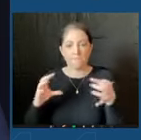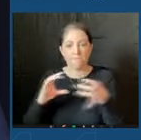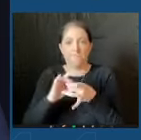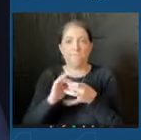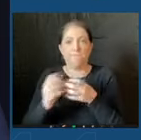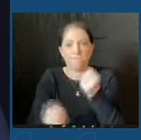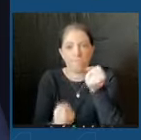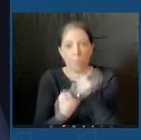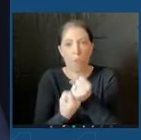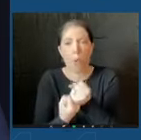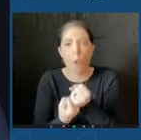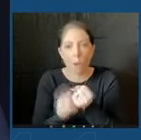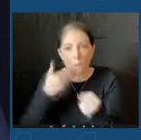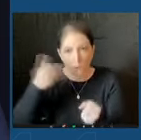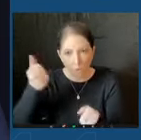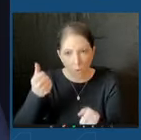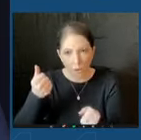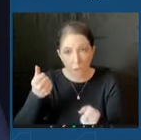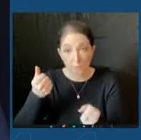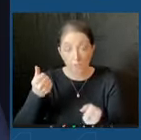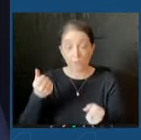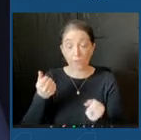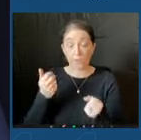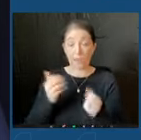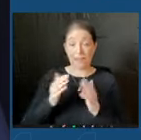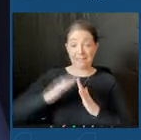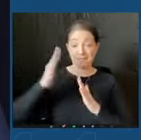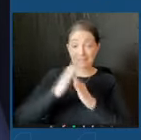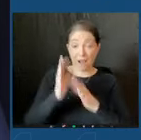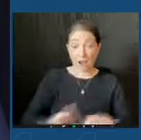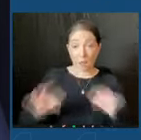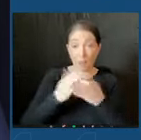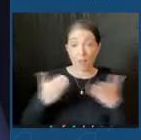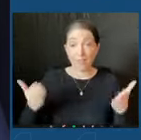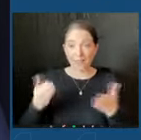thing was to ensure that the cameras never turn